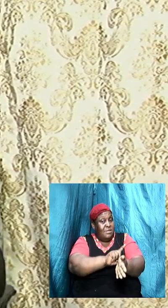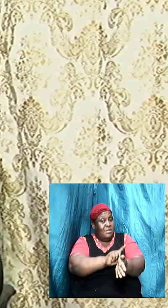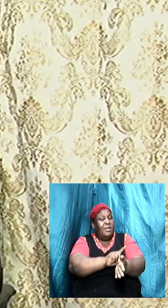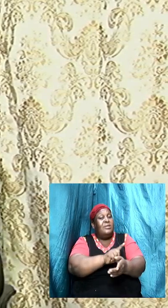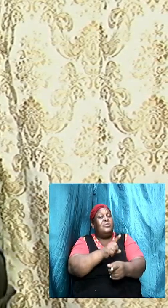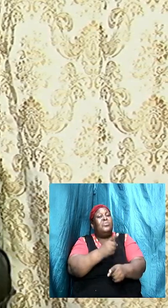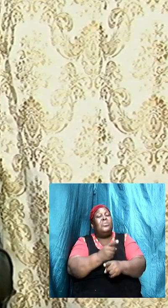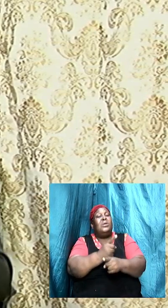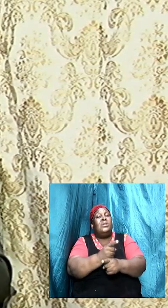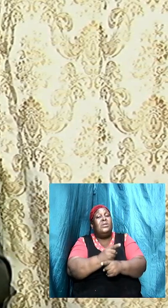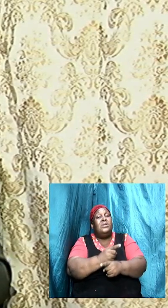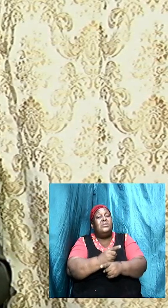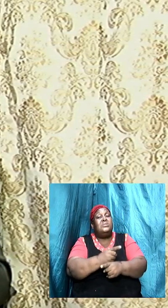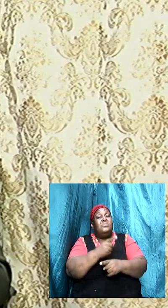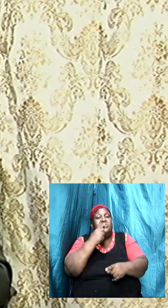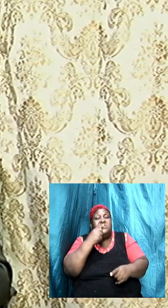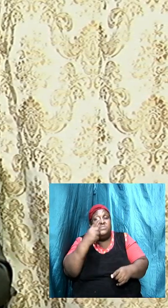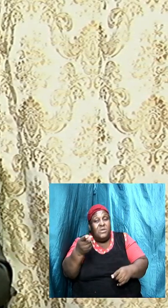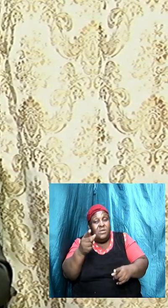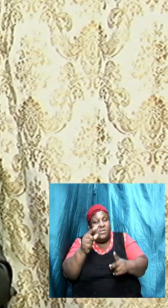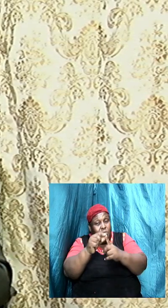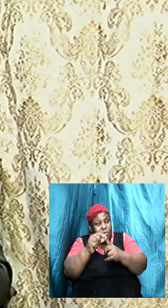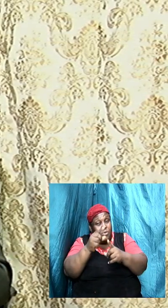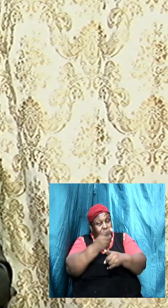about pronunciating the words right.